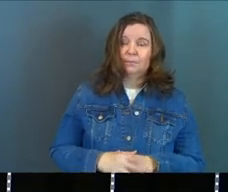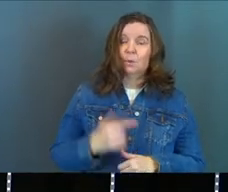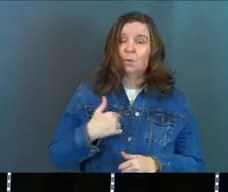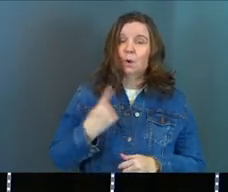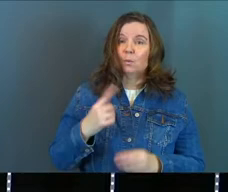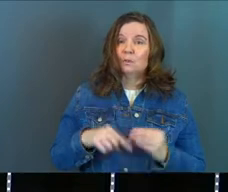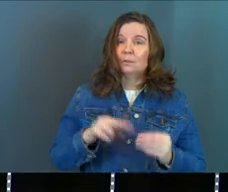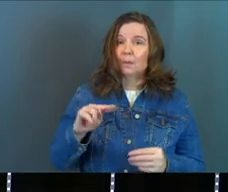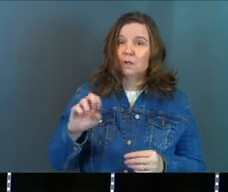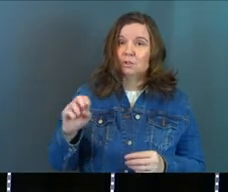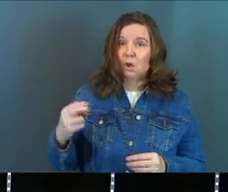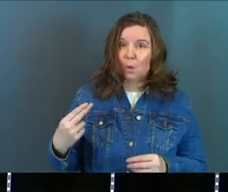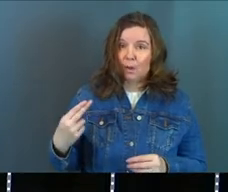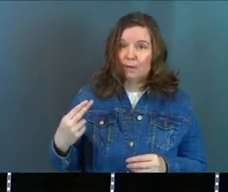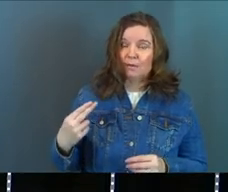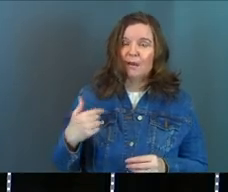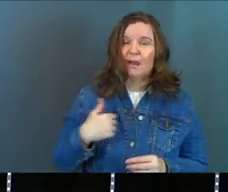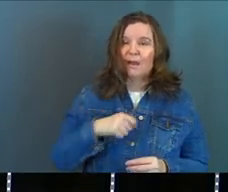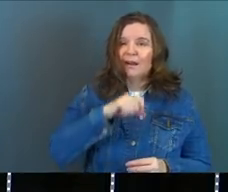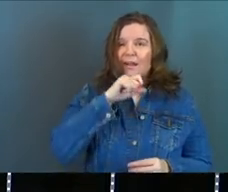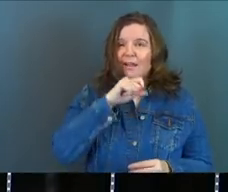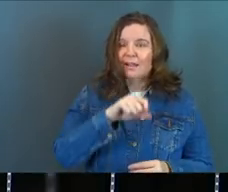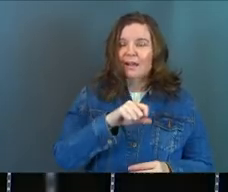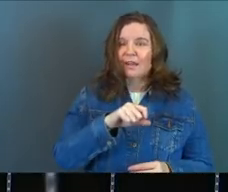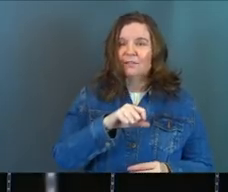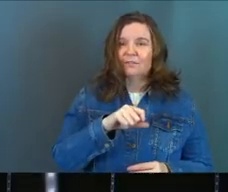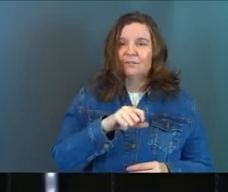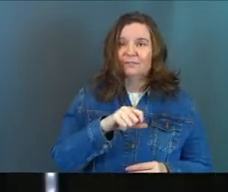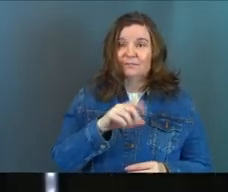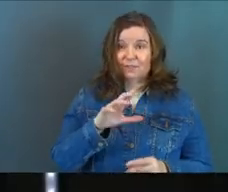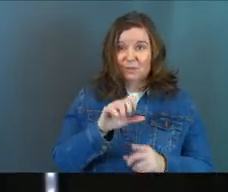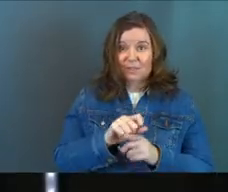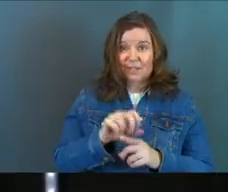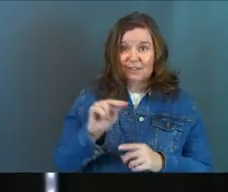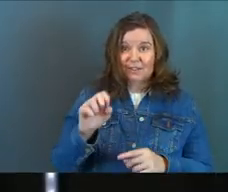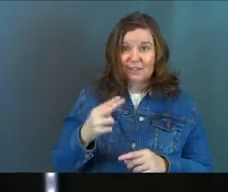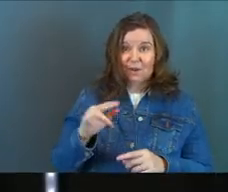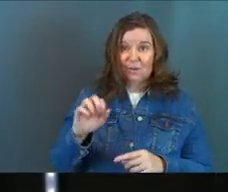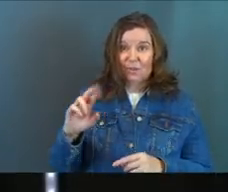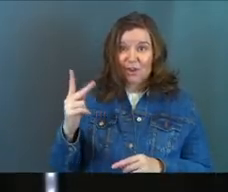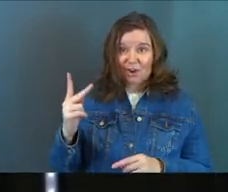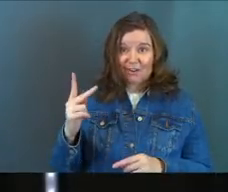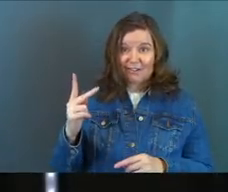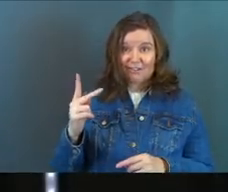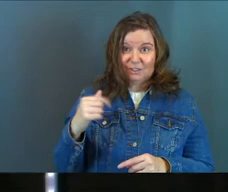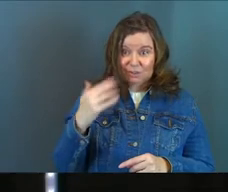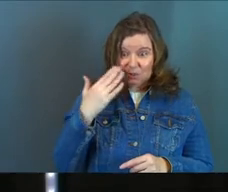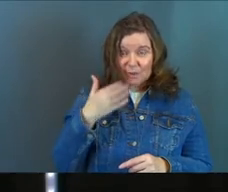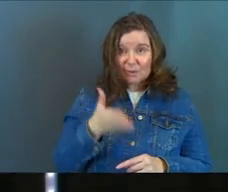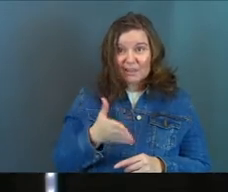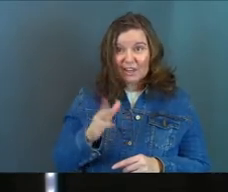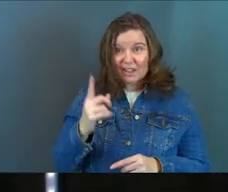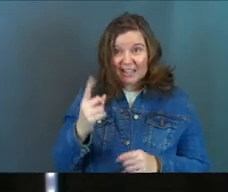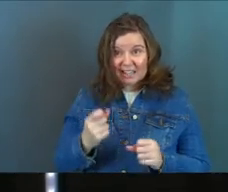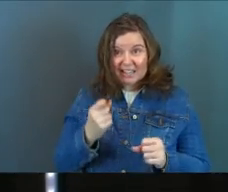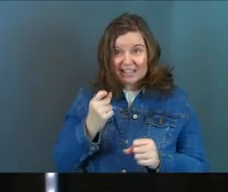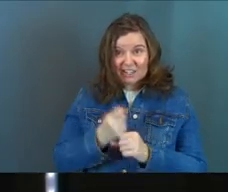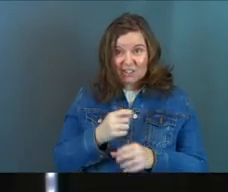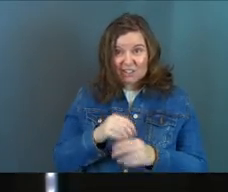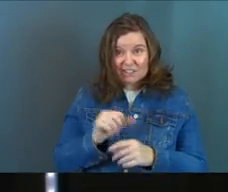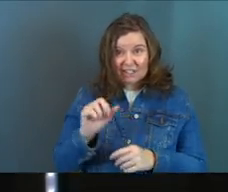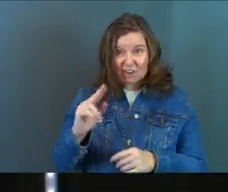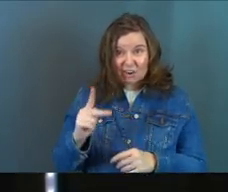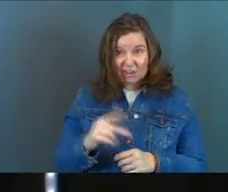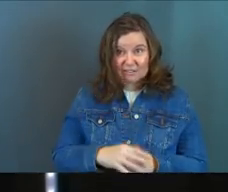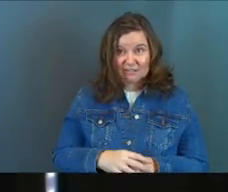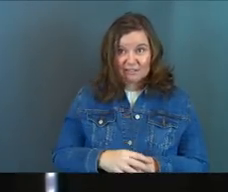But one of them was about Noah. And I love did you catch the Noah in the ark? Do you know he was there like a year inside of